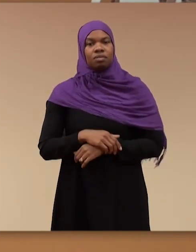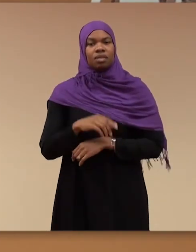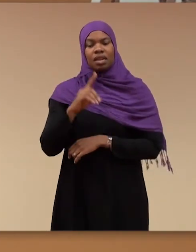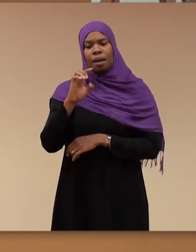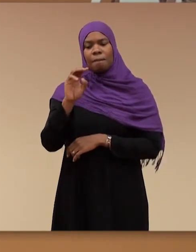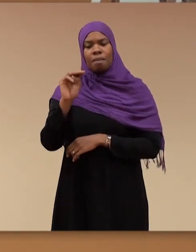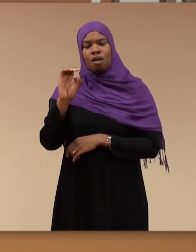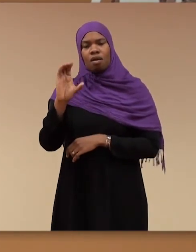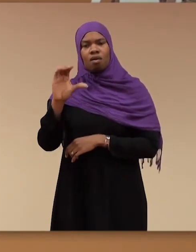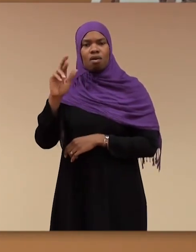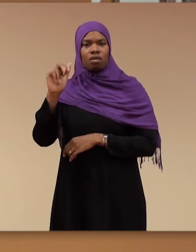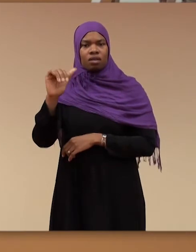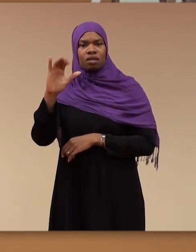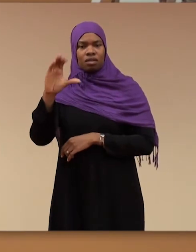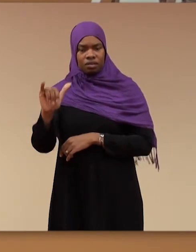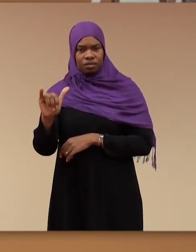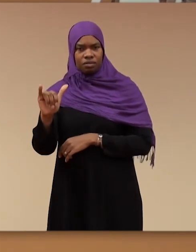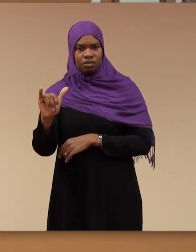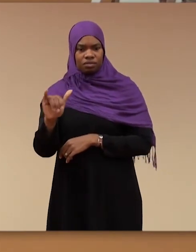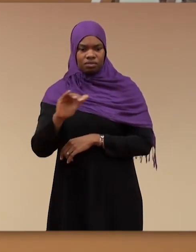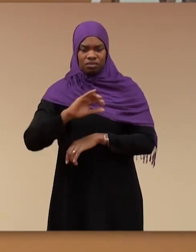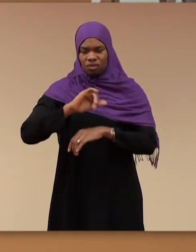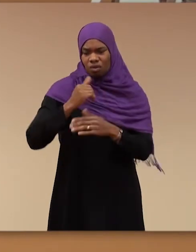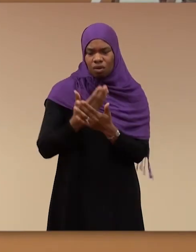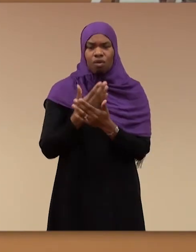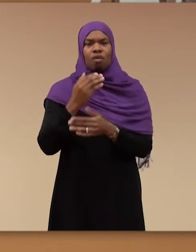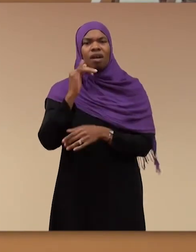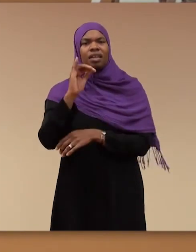democracy. All of these are ideals.